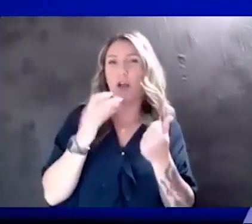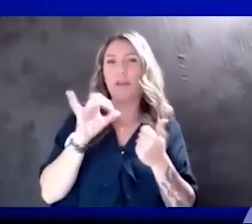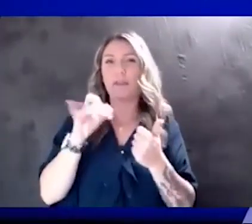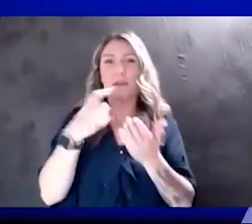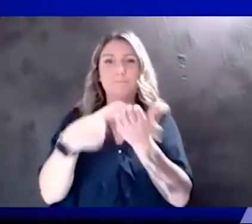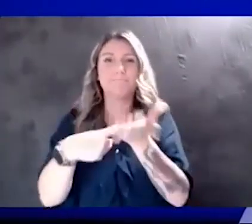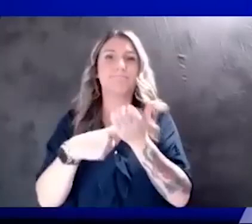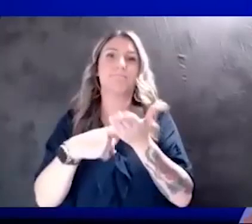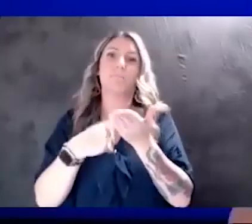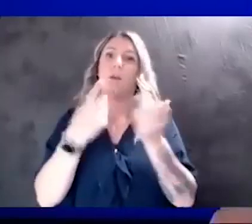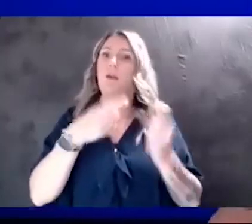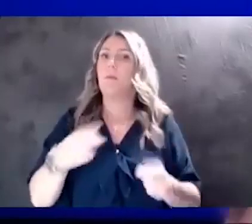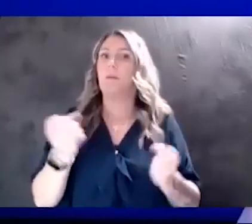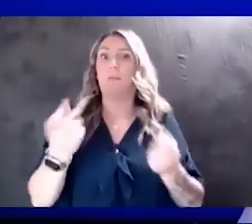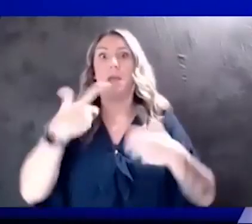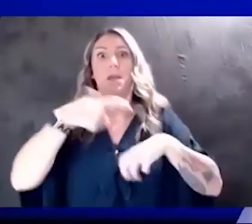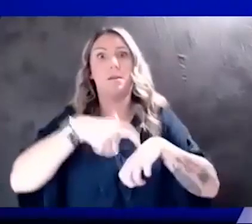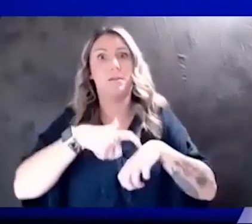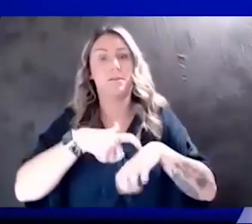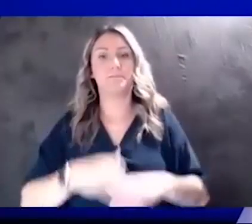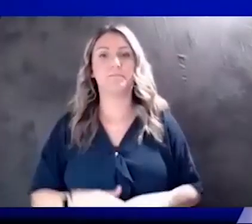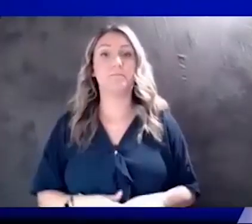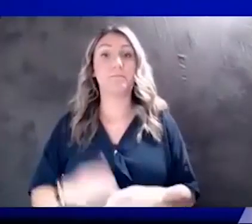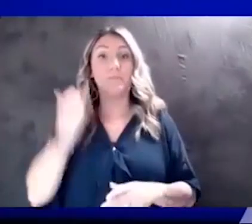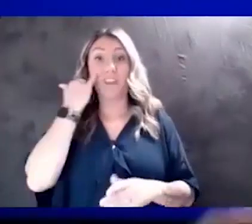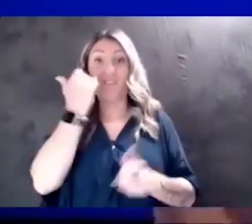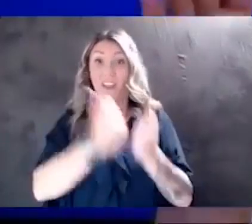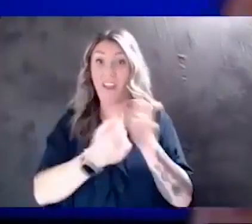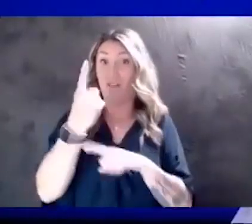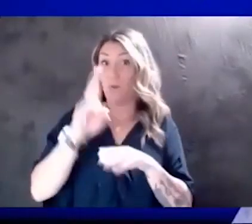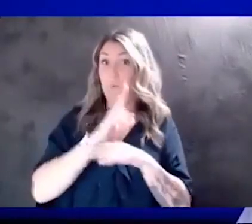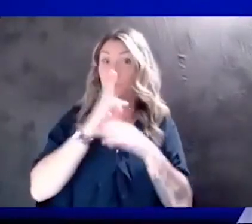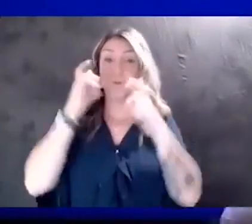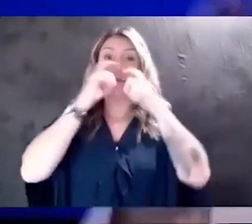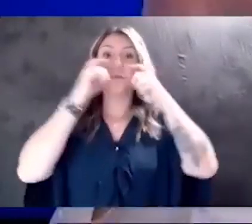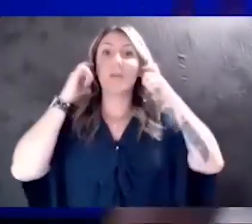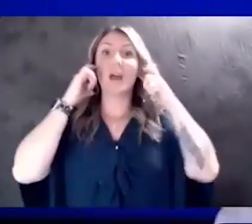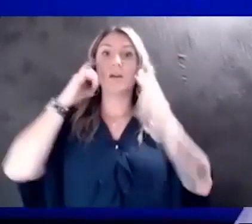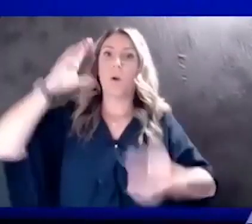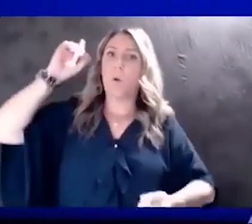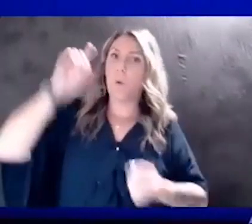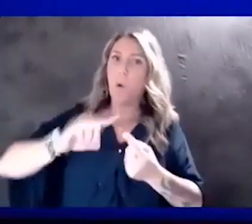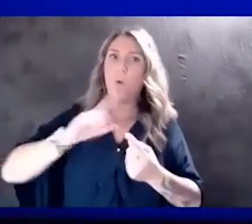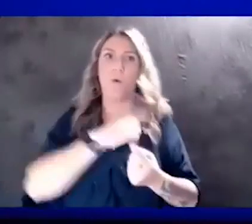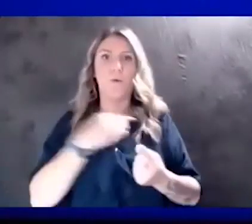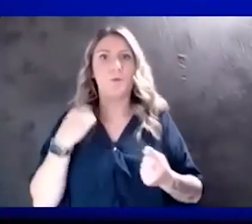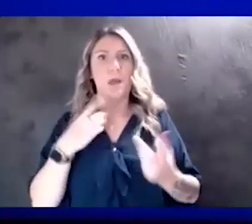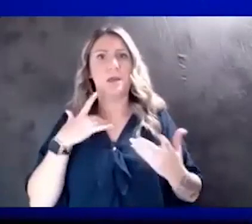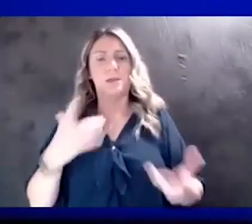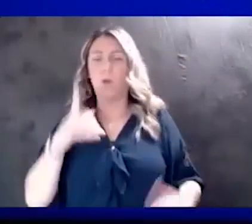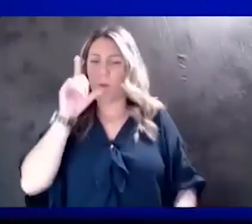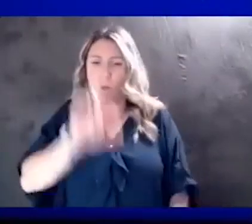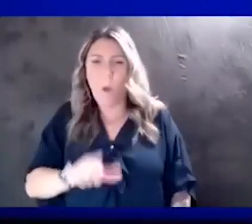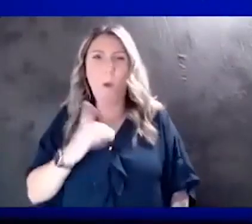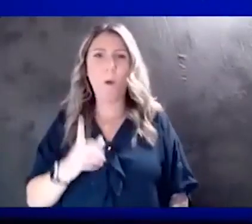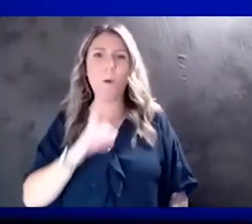many times. If everybody's wearing a mask, it's dropping that risk really well. So